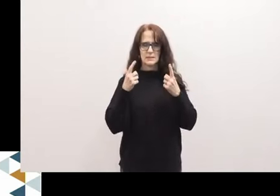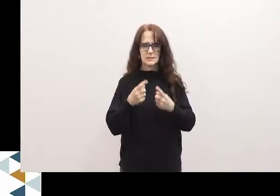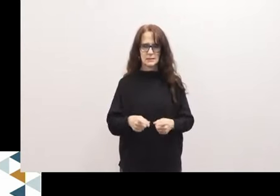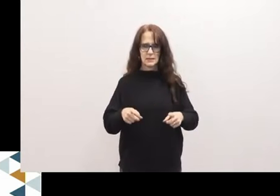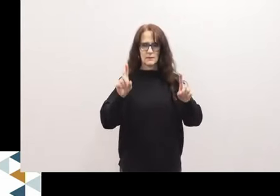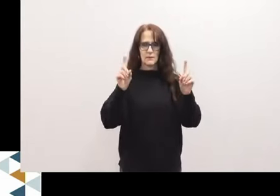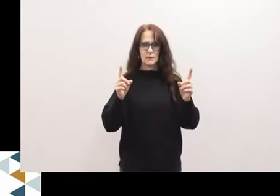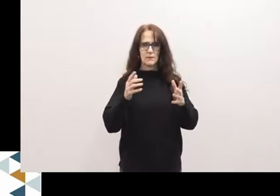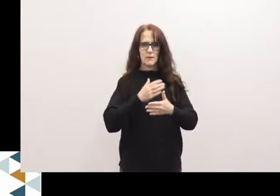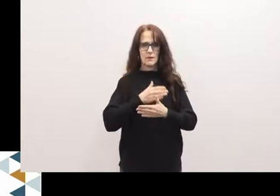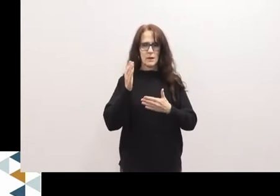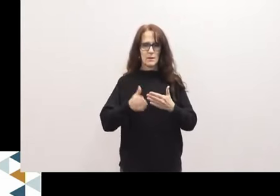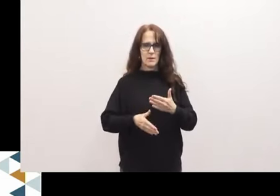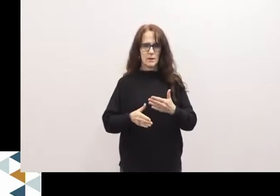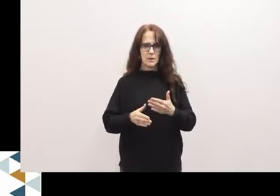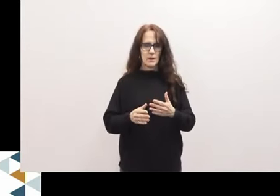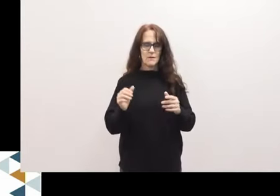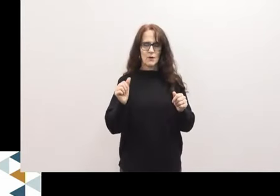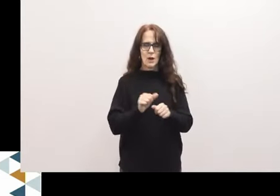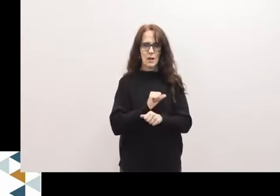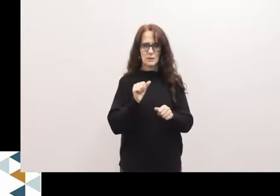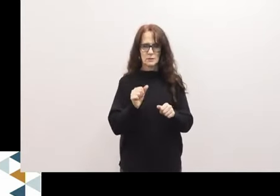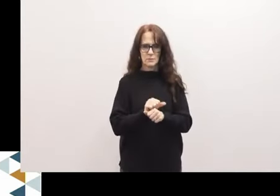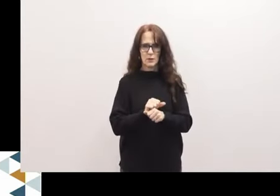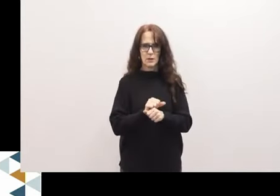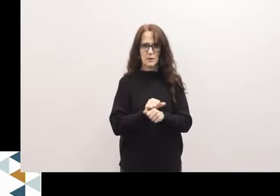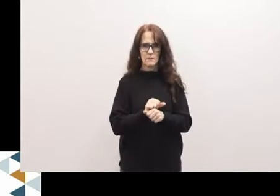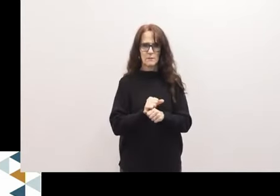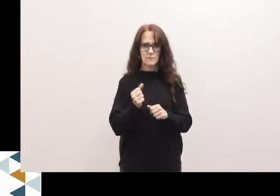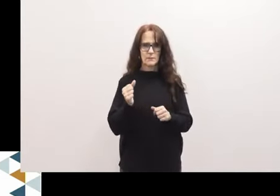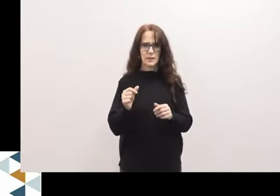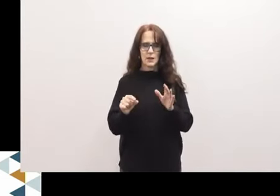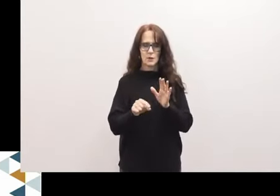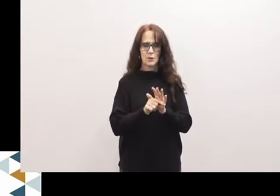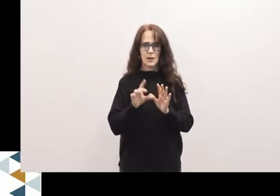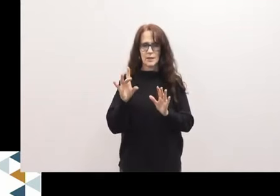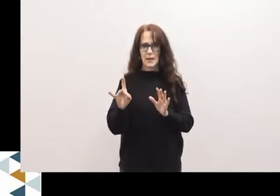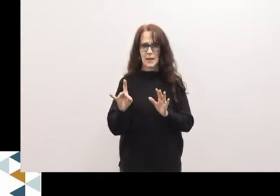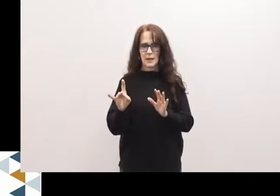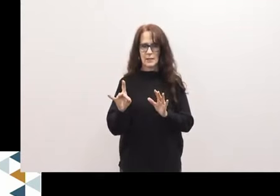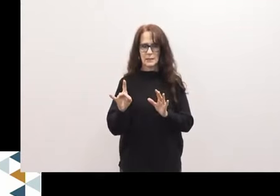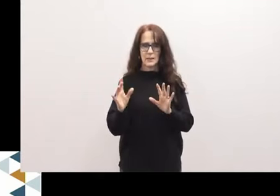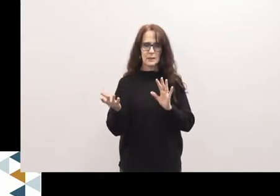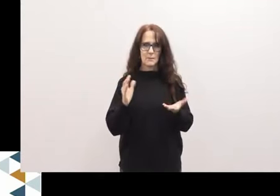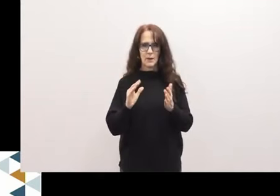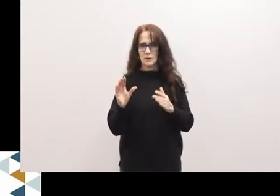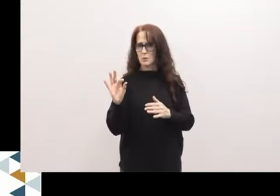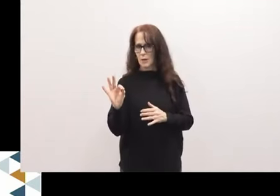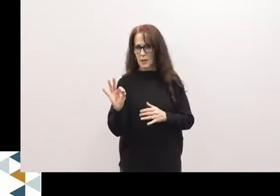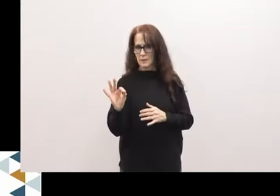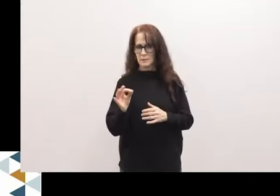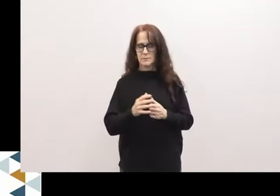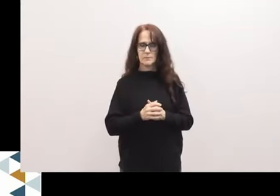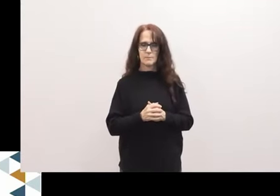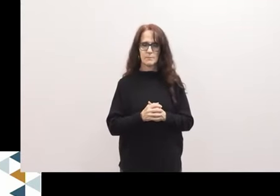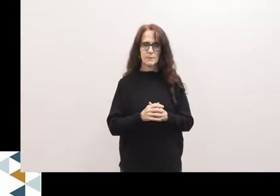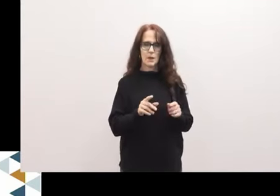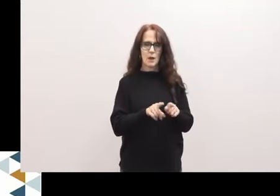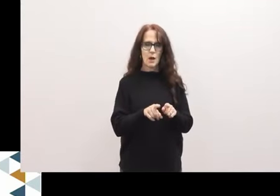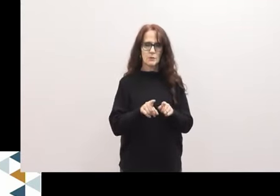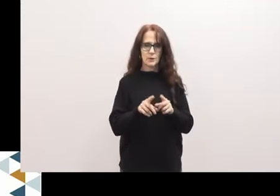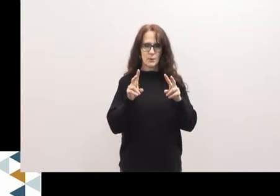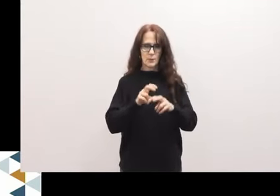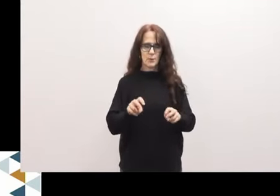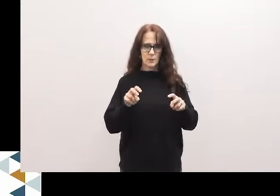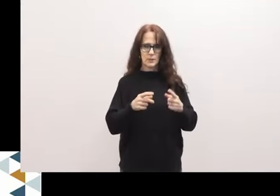successful completion historically for algebra in grade 8 versus grade 9. And we should also